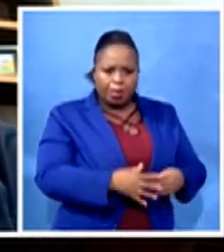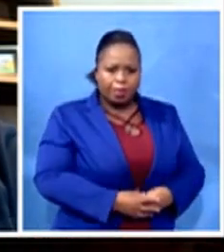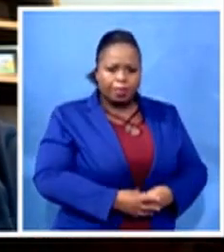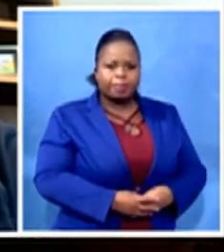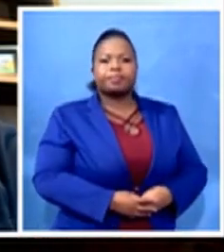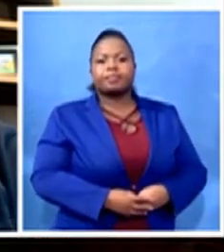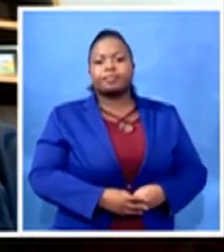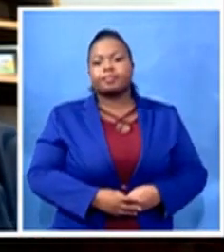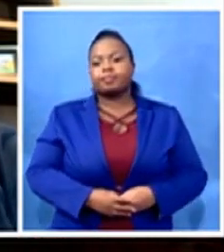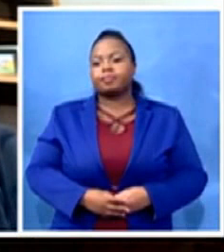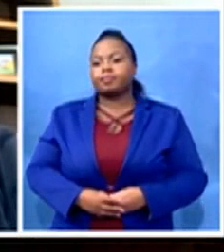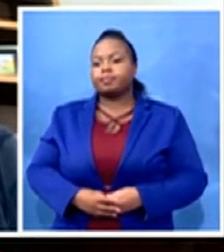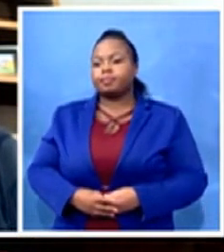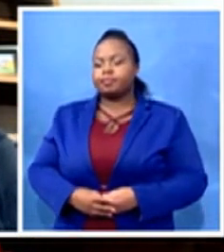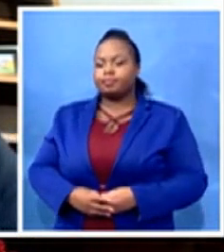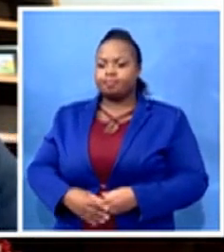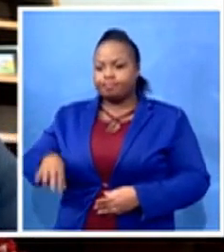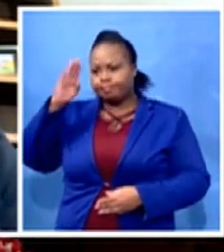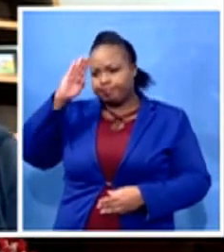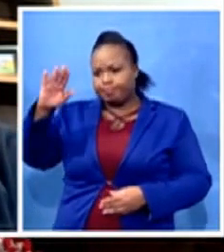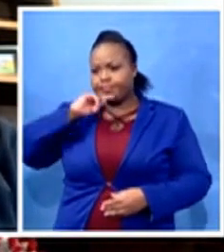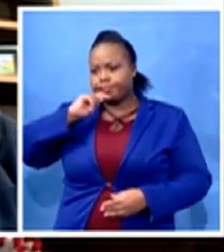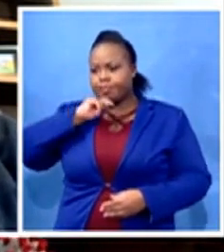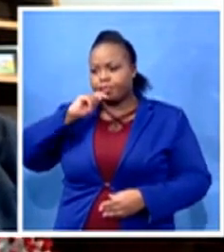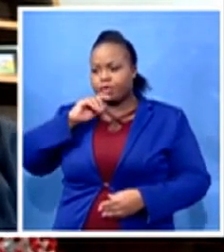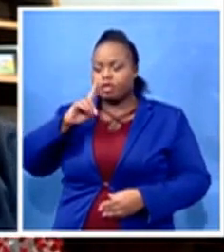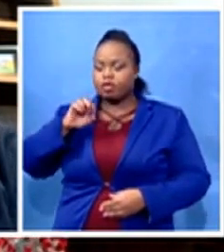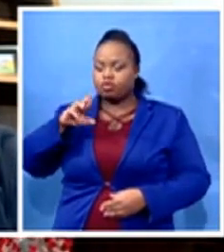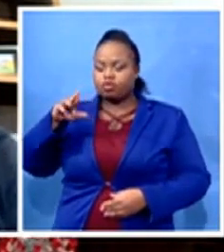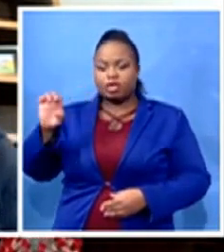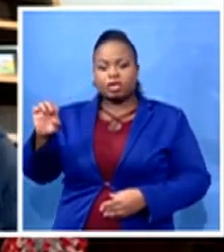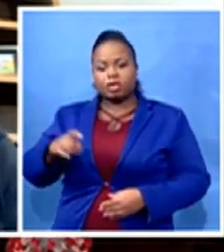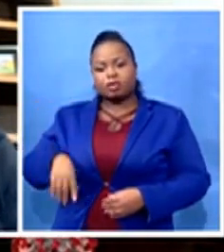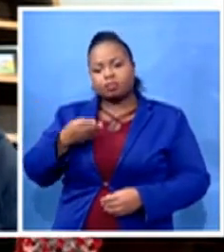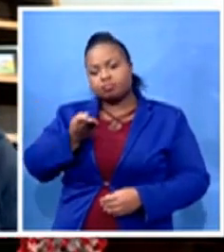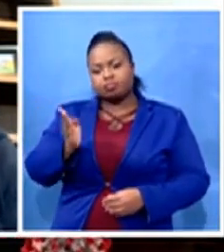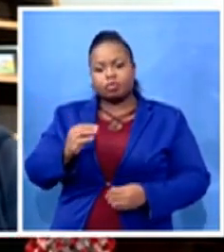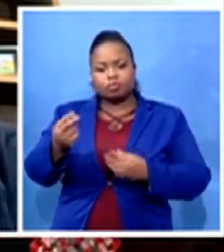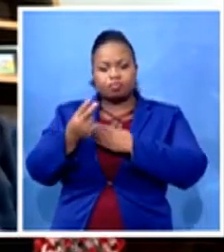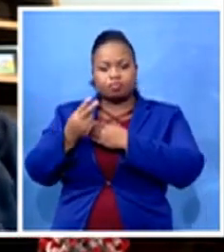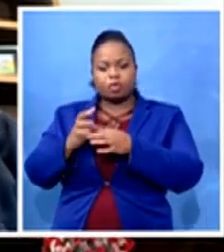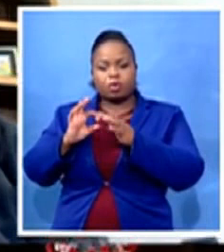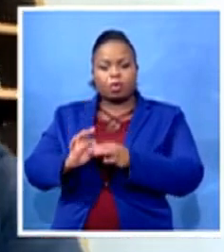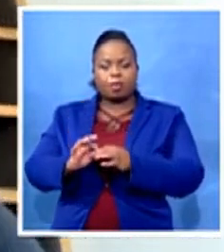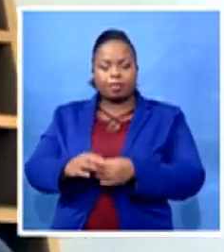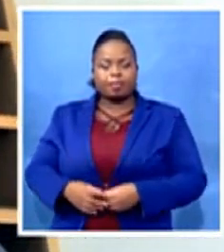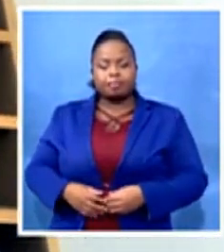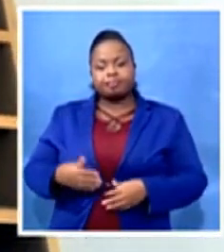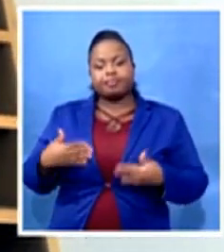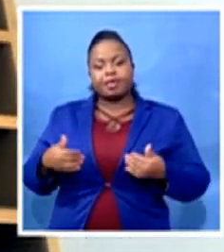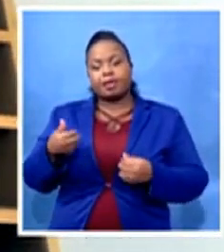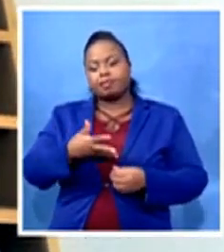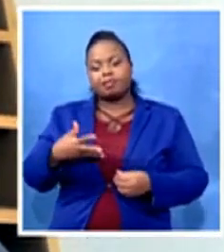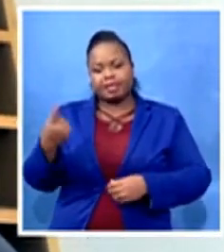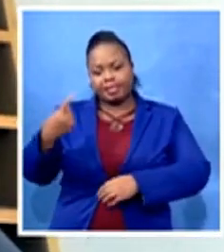Good morning, Desiree. Good morning to the viewers of SABC, and wish you all a happy Mother's Day. Thank you. Desiree, on